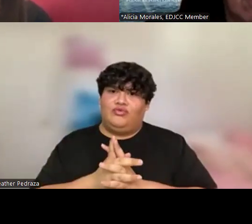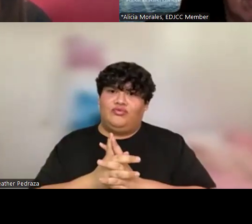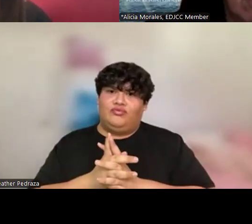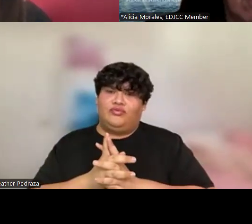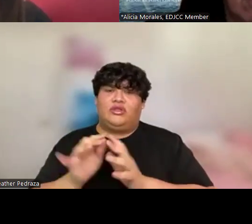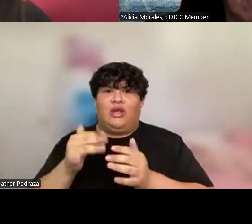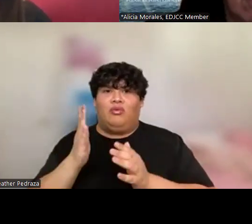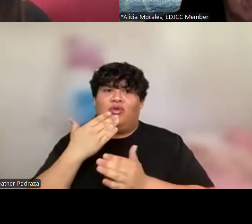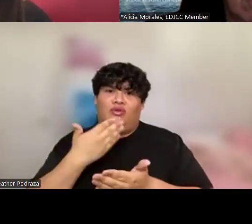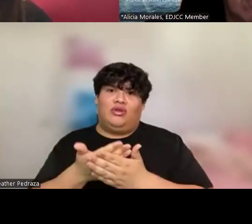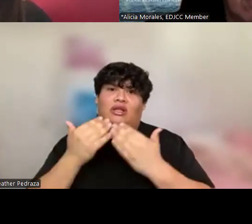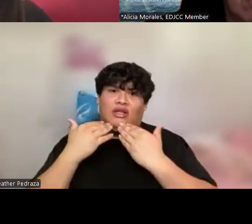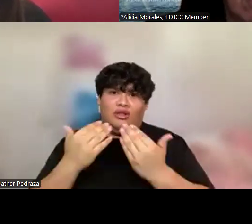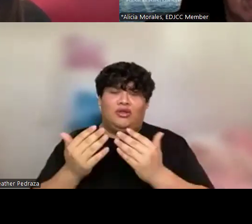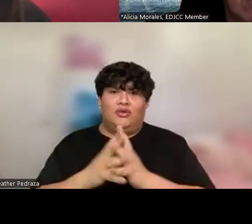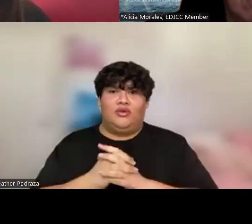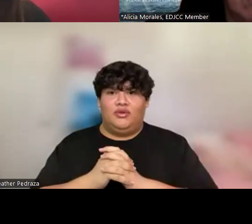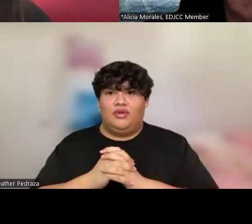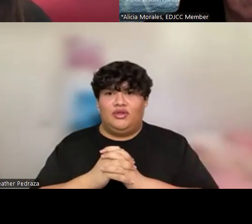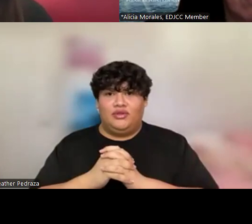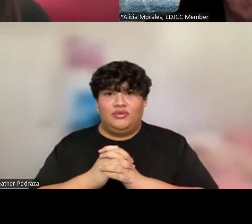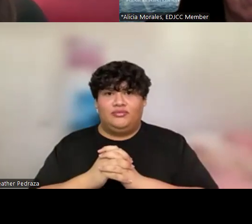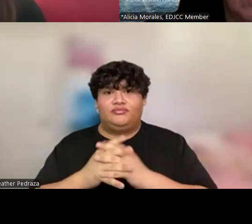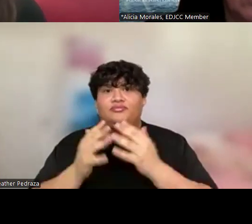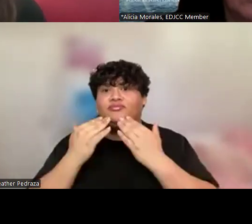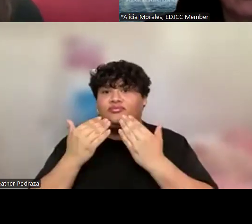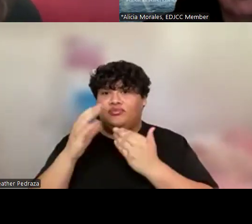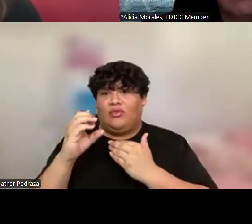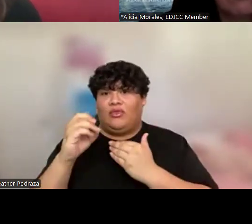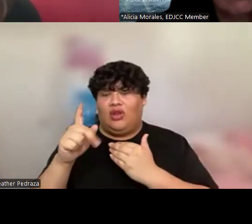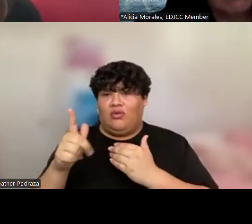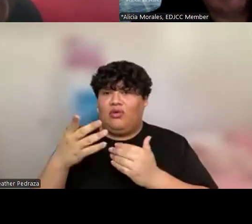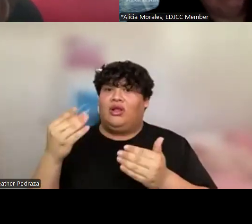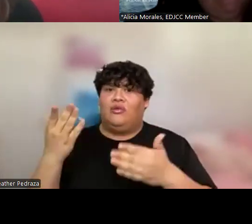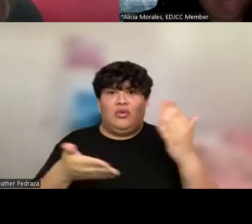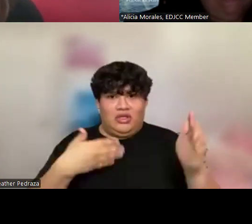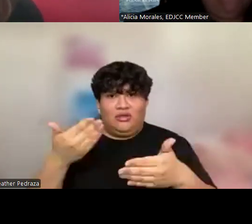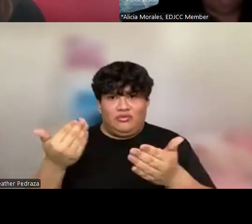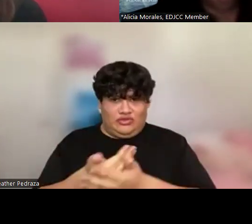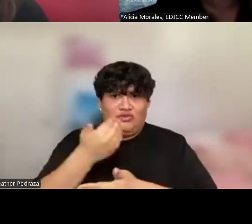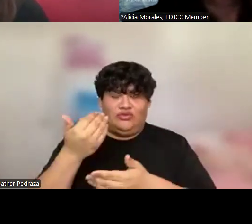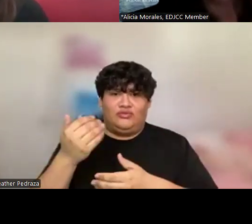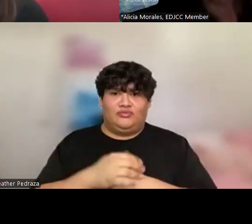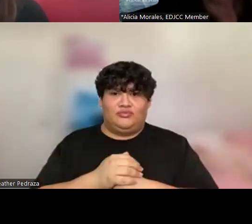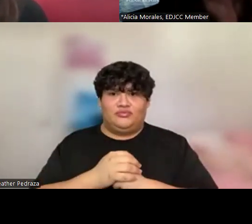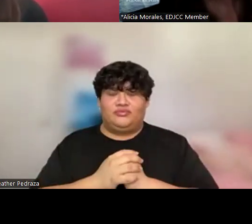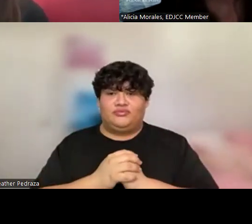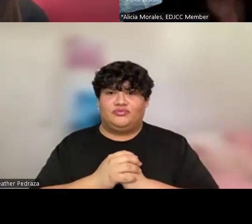would be great. Thank you. Thank you, Carol, and welcome as a new member.